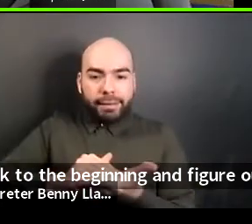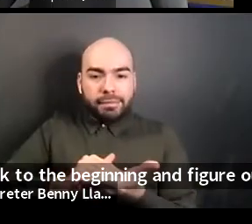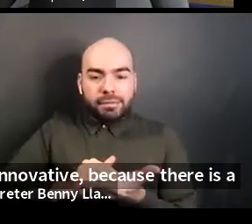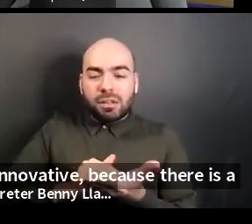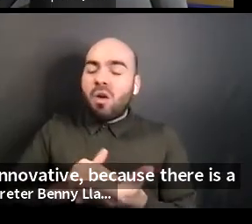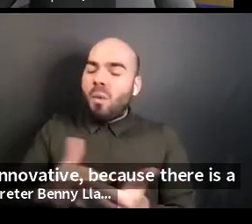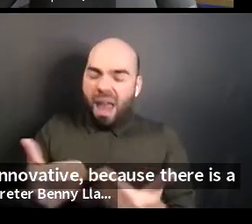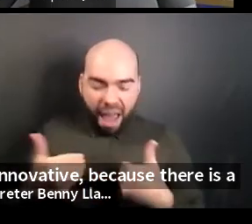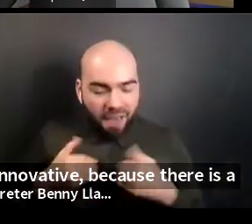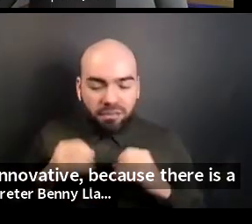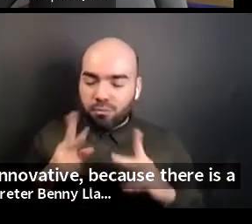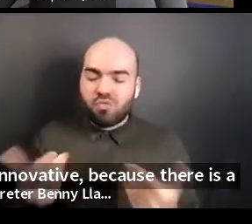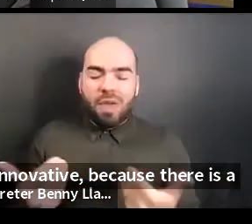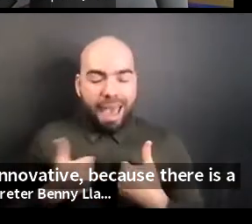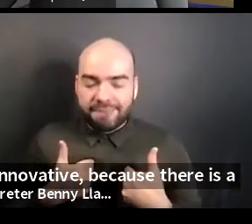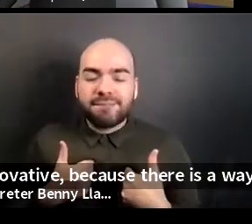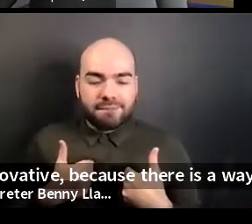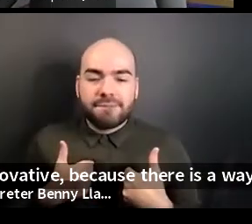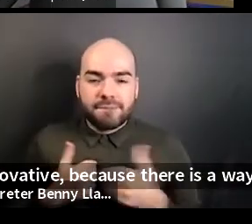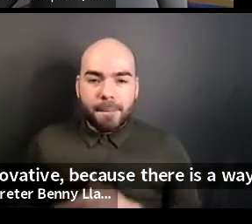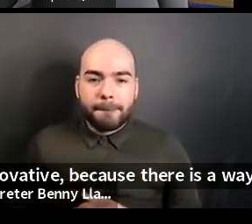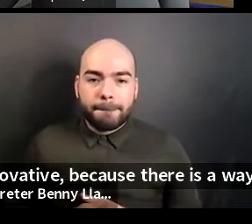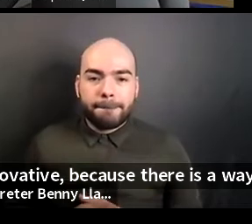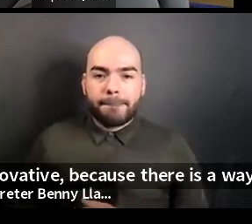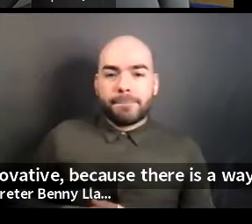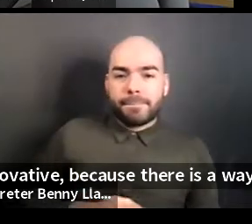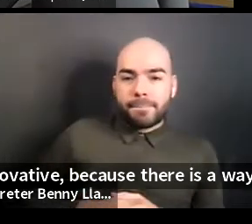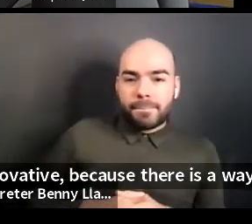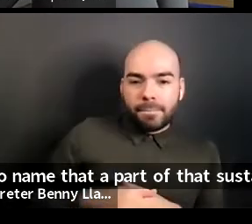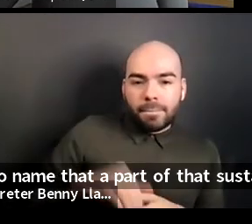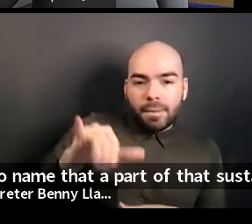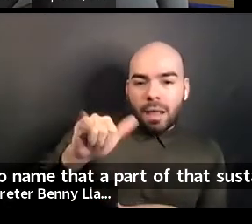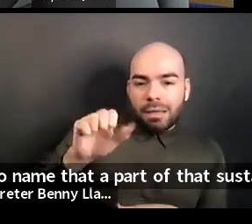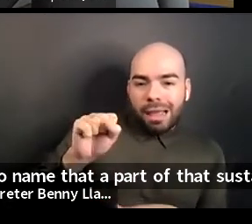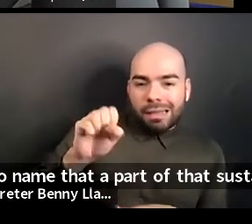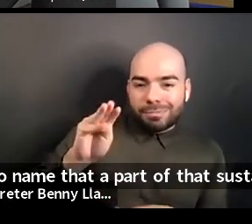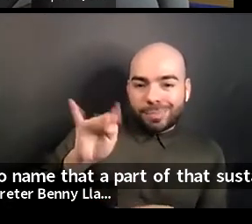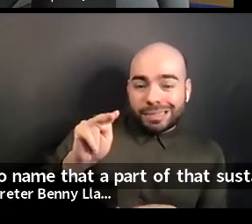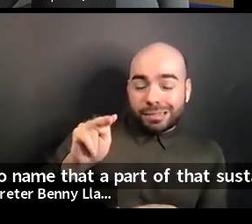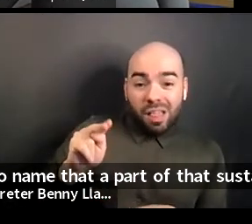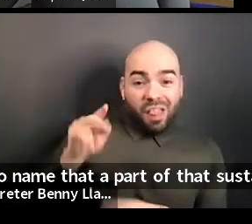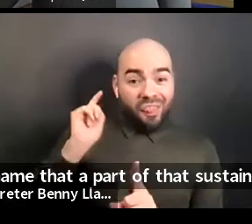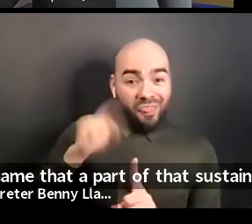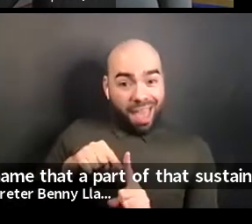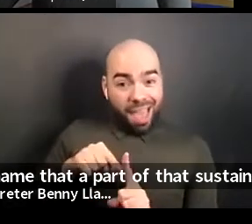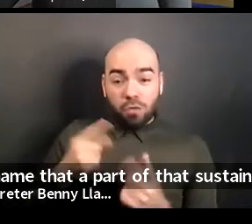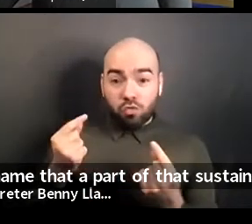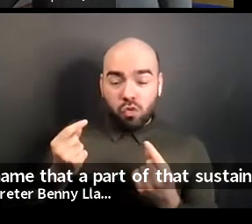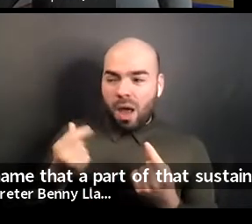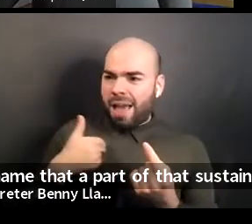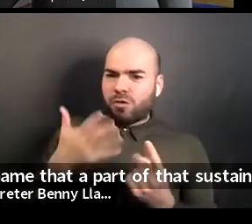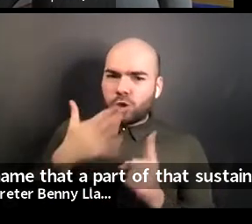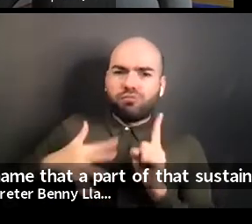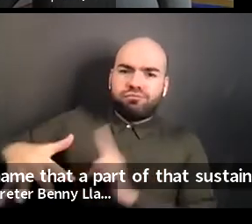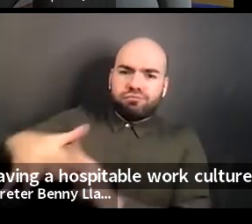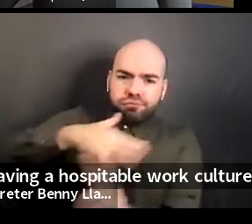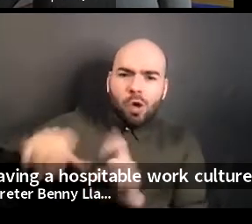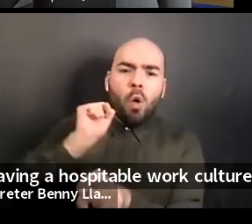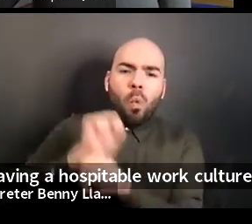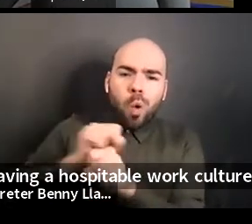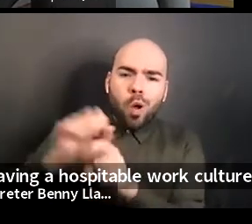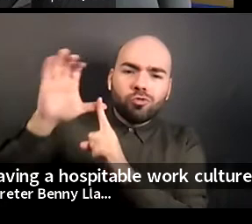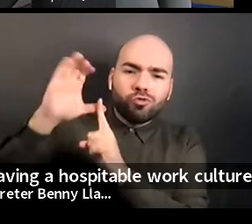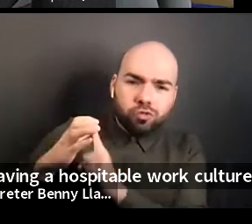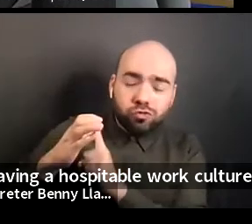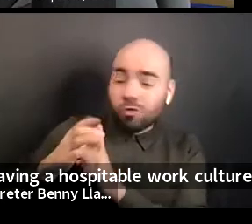I would also name that a part of that sustainability is also having a hospitable work culture, be it for the people that are in your